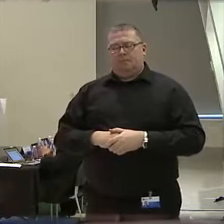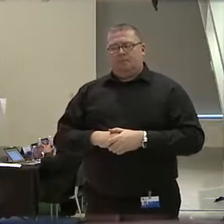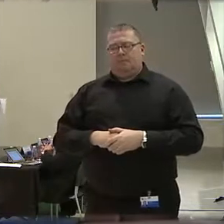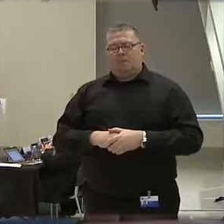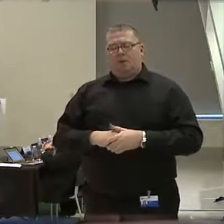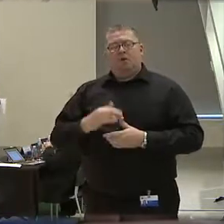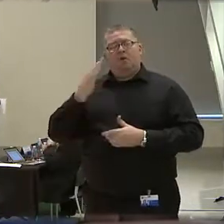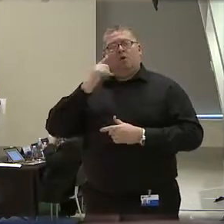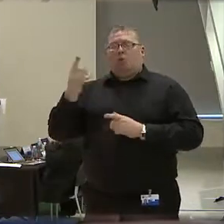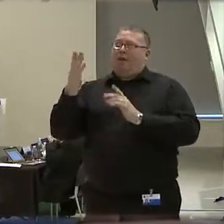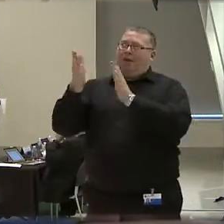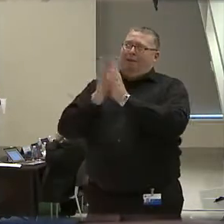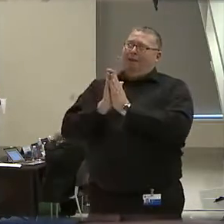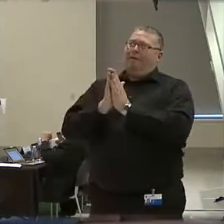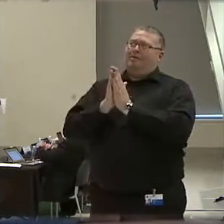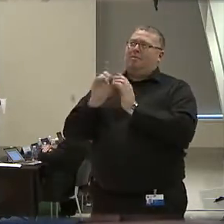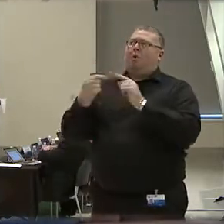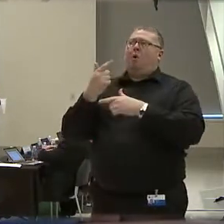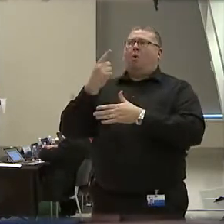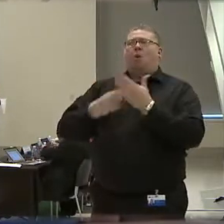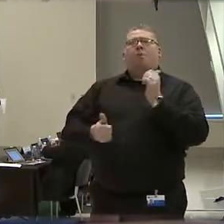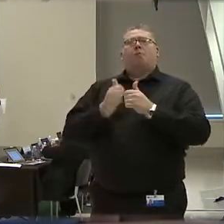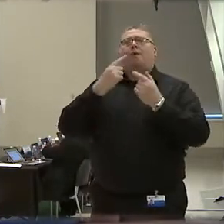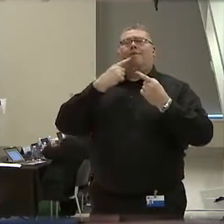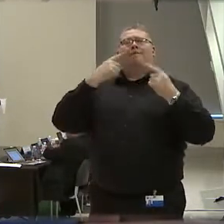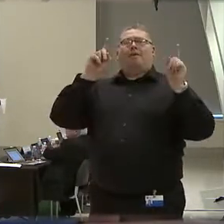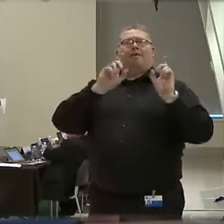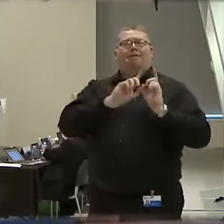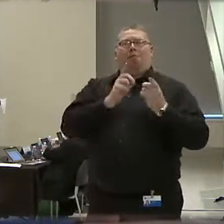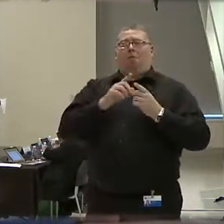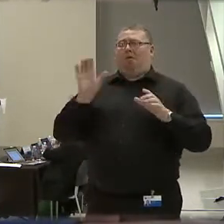when you asked about what are the most affected departments,